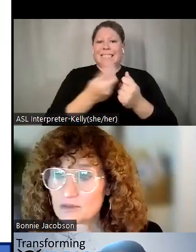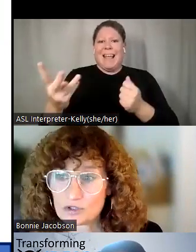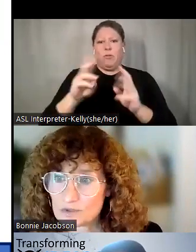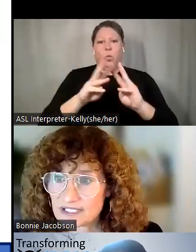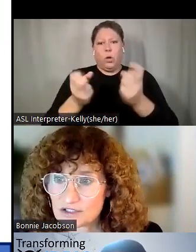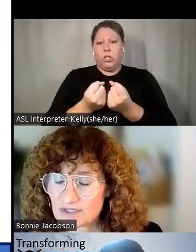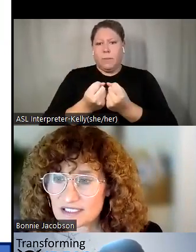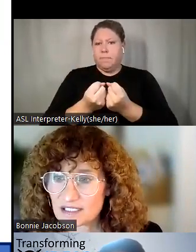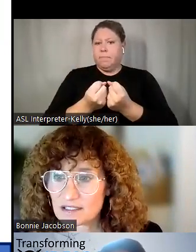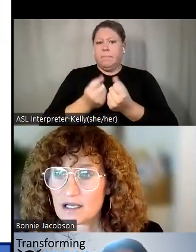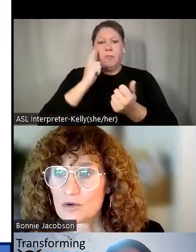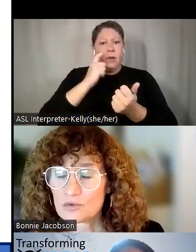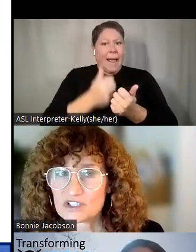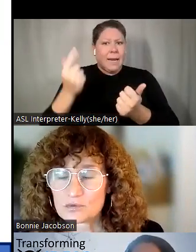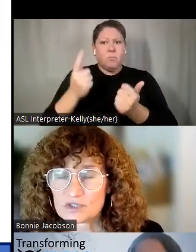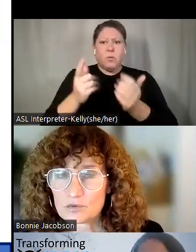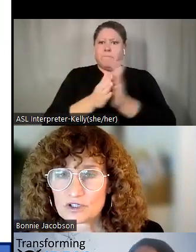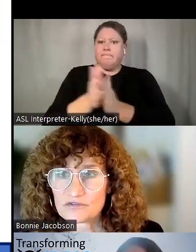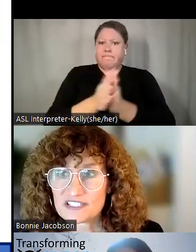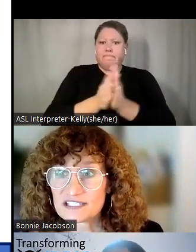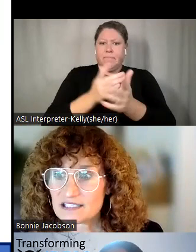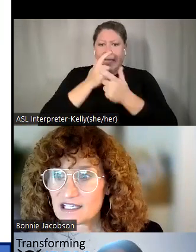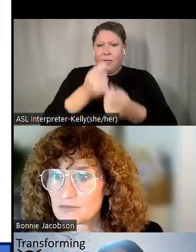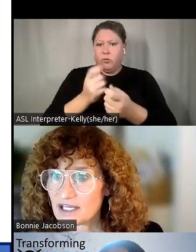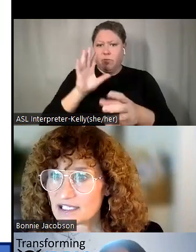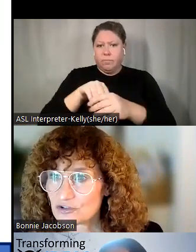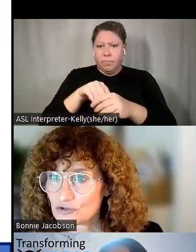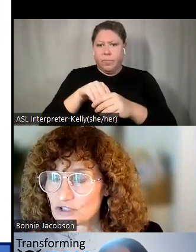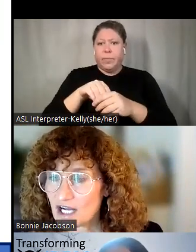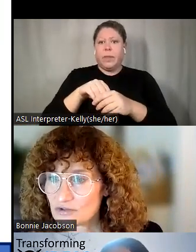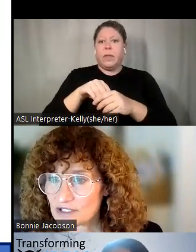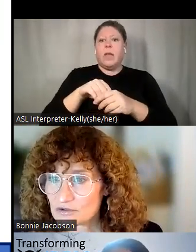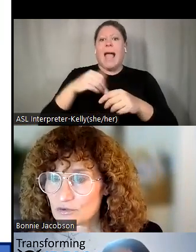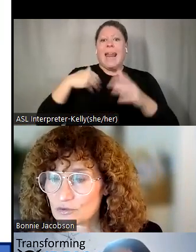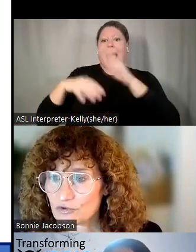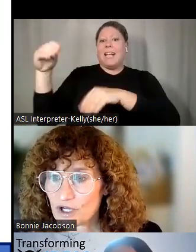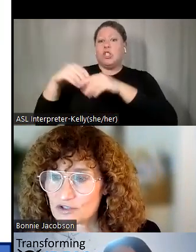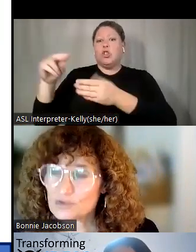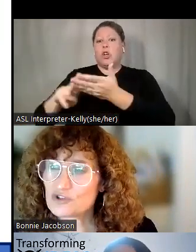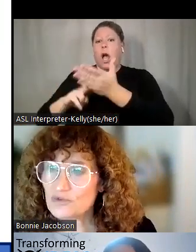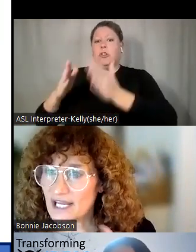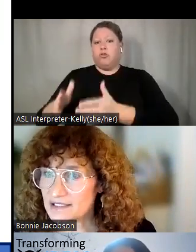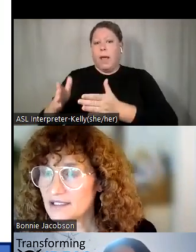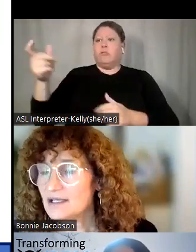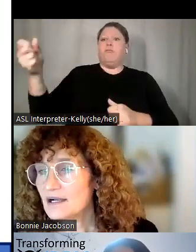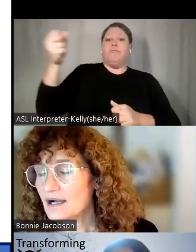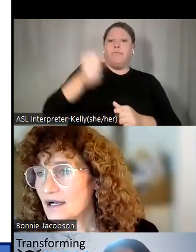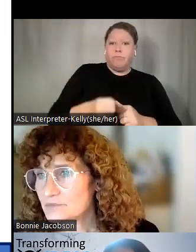to anyone who was interested, which were facilitated by external contractors who were brought in, who were